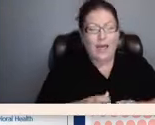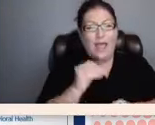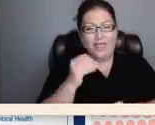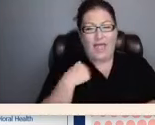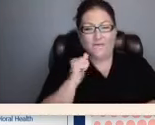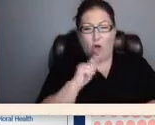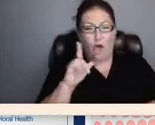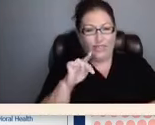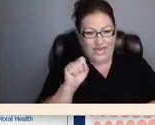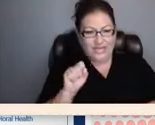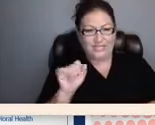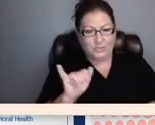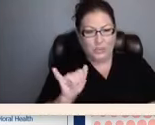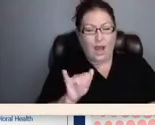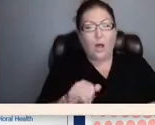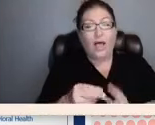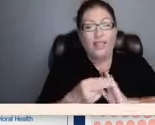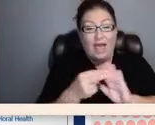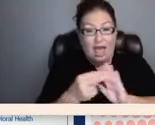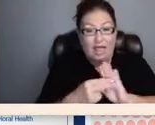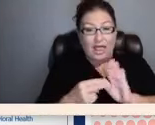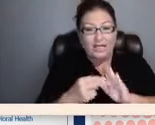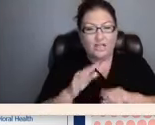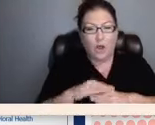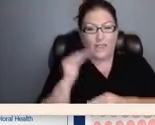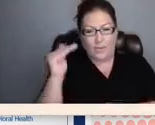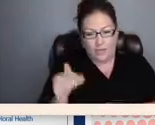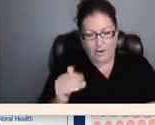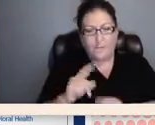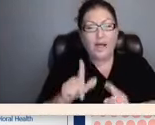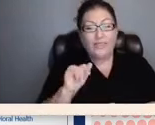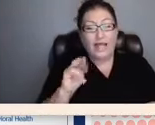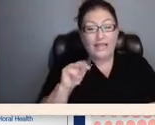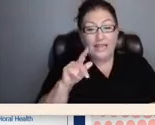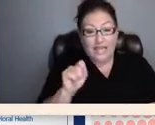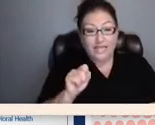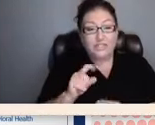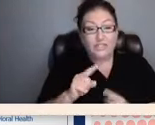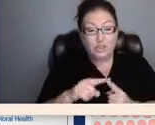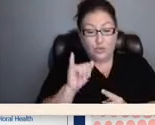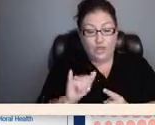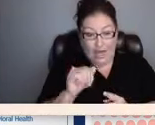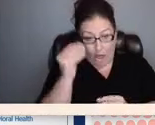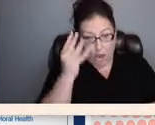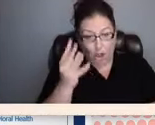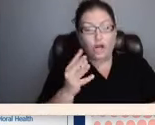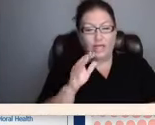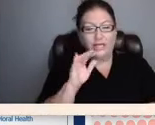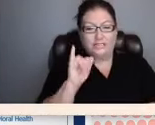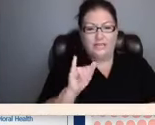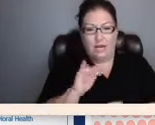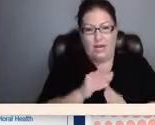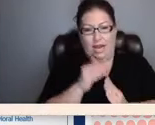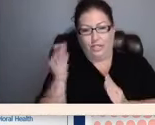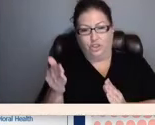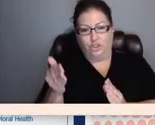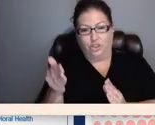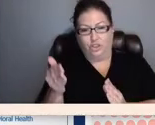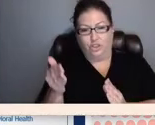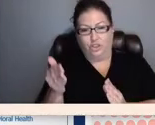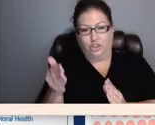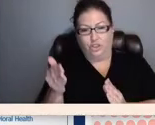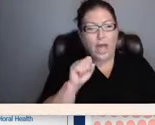The highlights are listed in the bulleted points, but then the links to the exact alert are located next to it. So you can look at